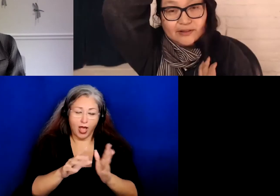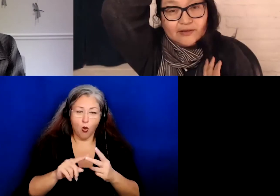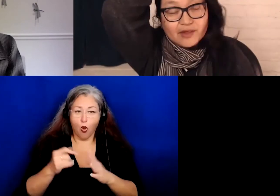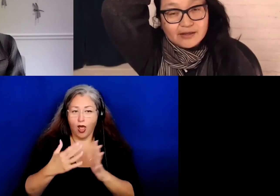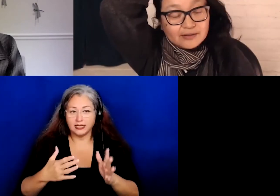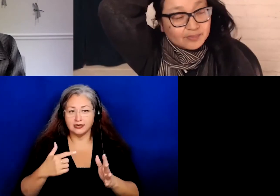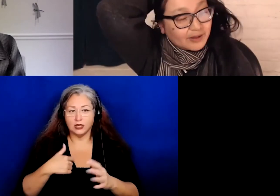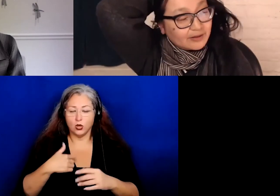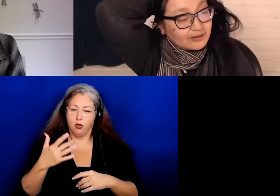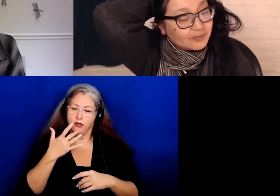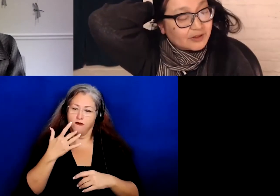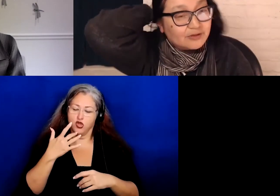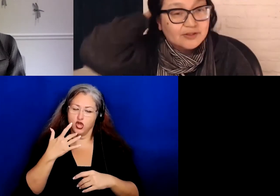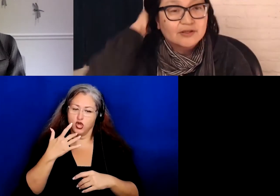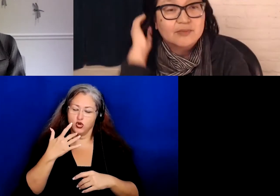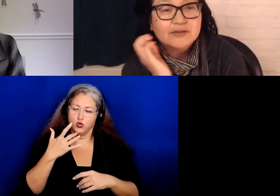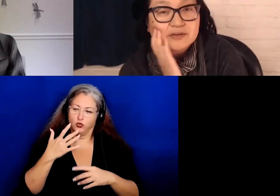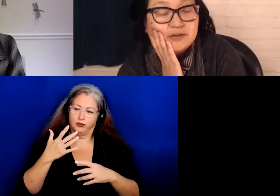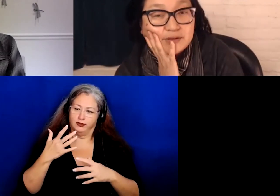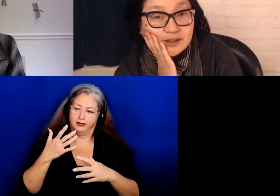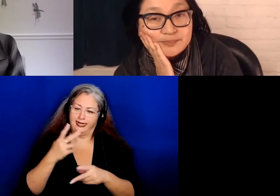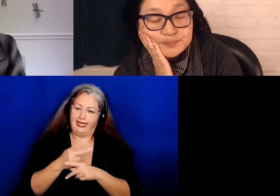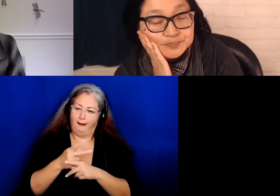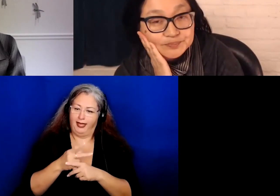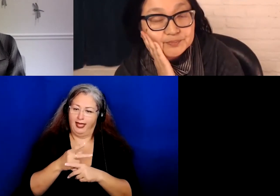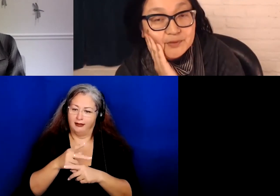want to leave that part a little mysterious in our minds, or